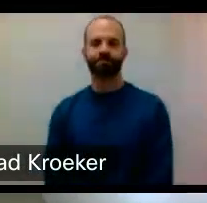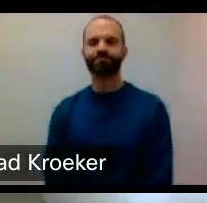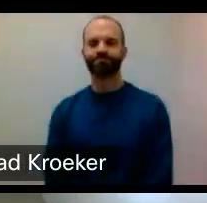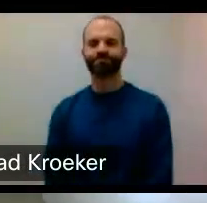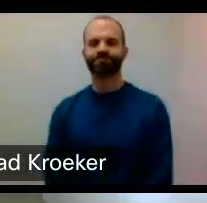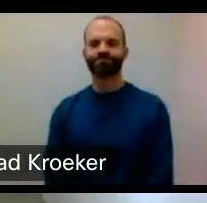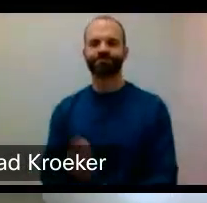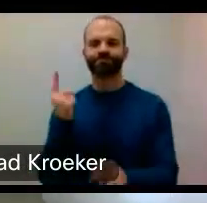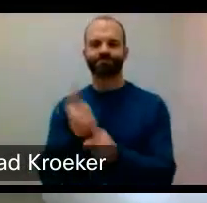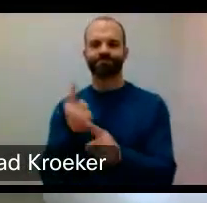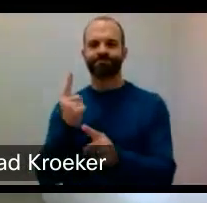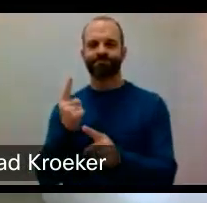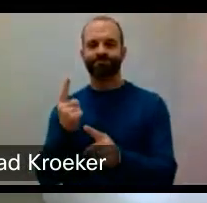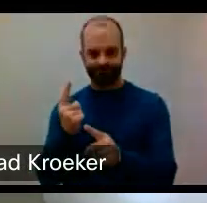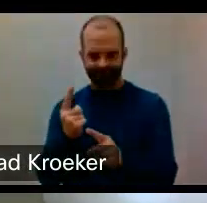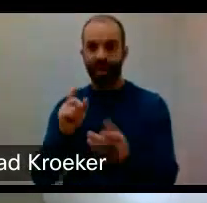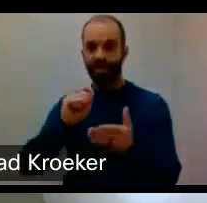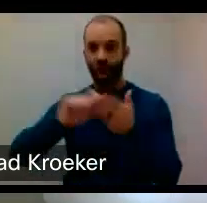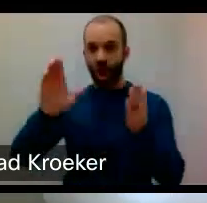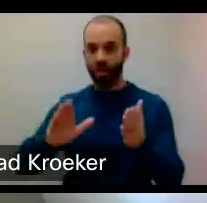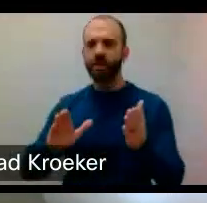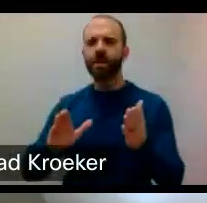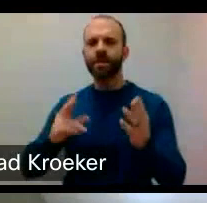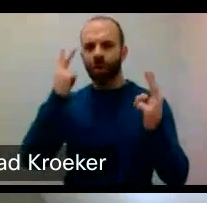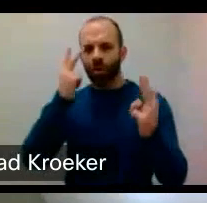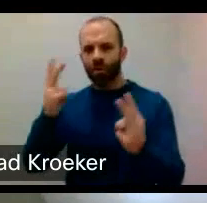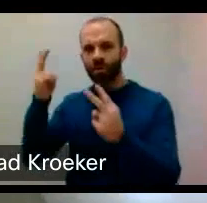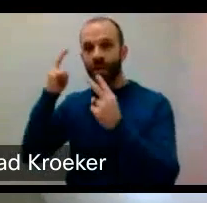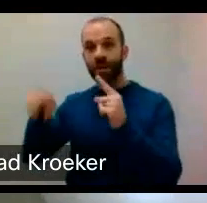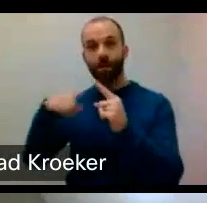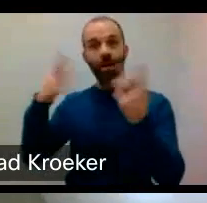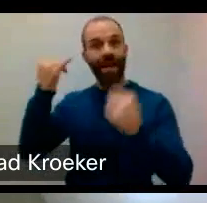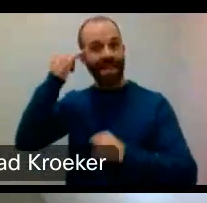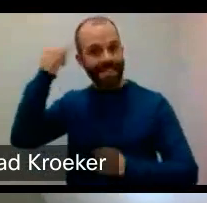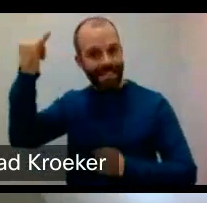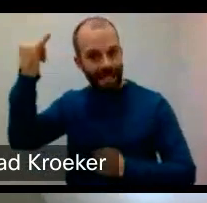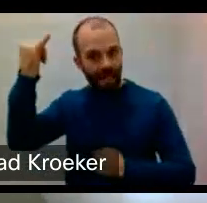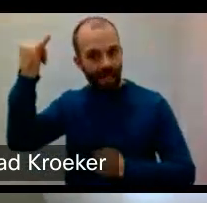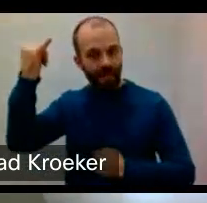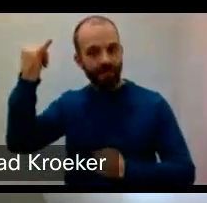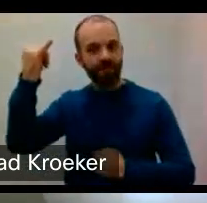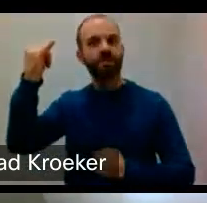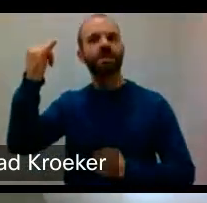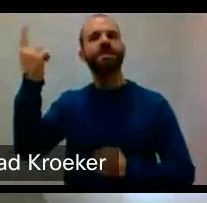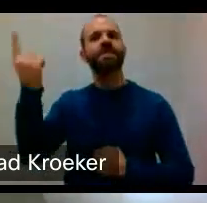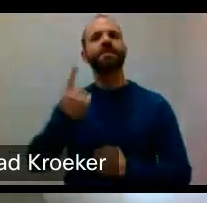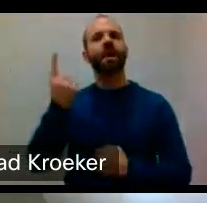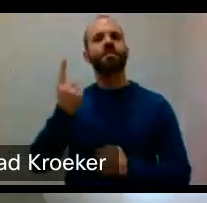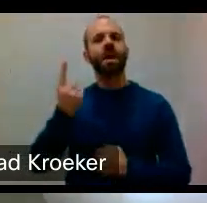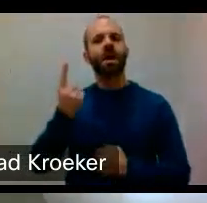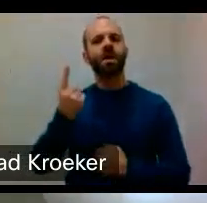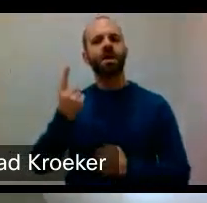Good. So this author is reflecting on an idea, something that they